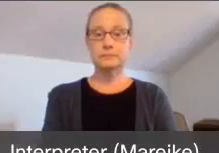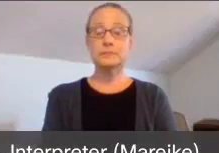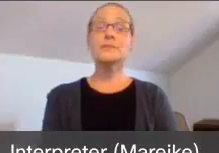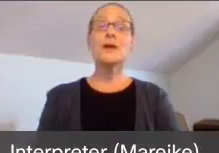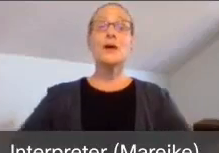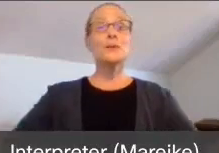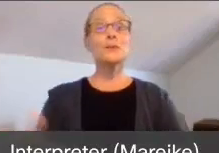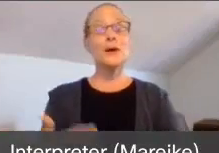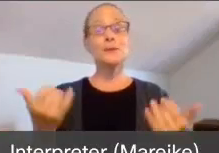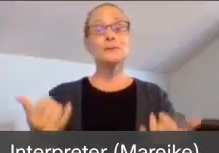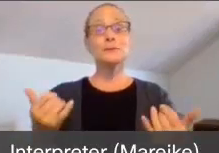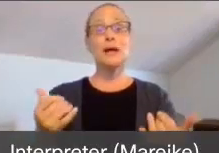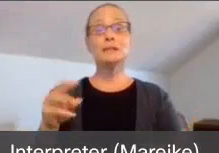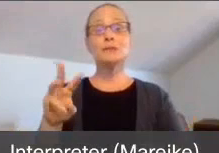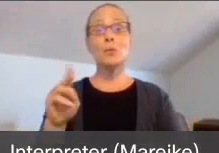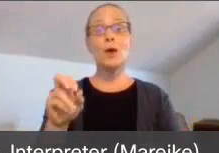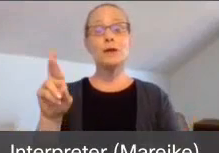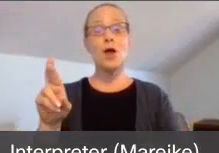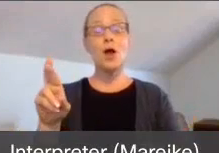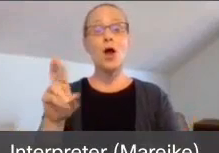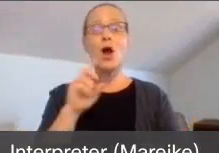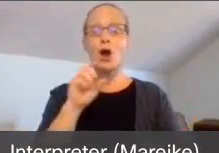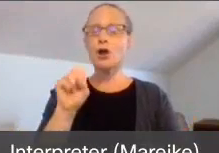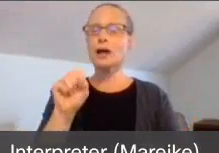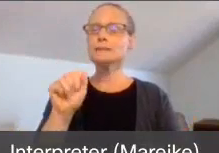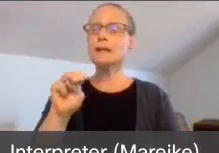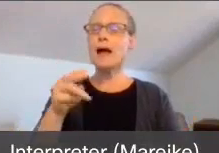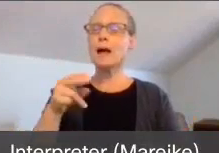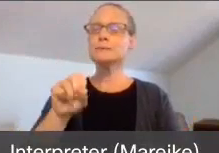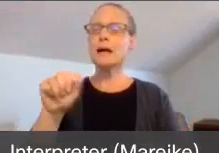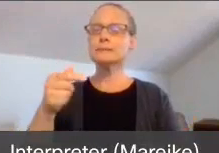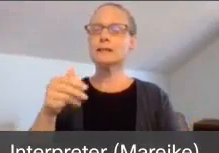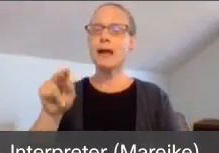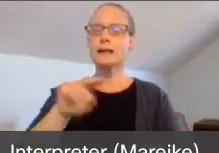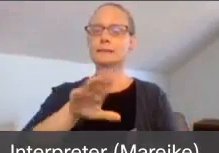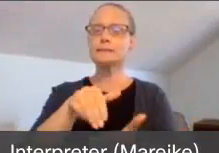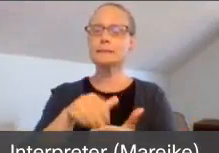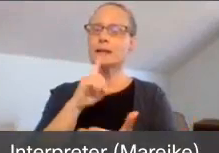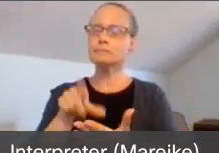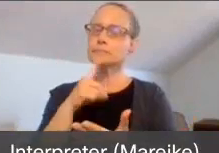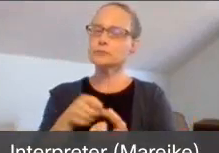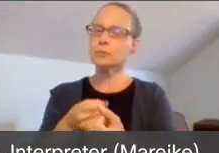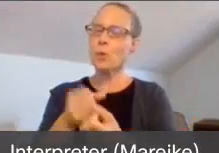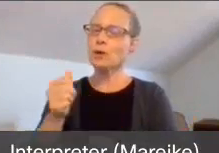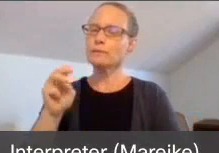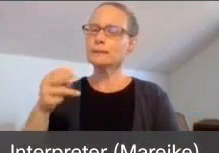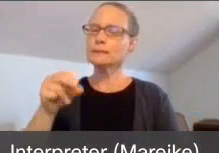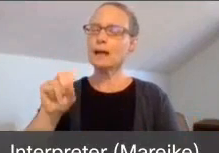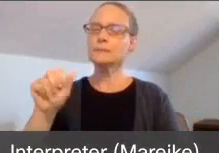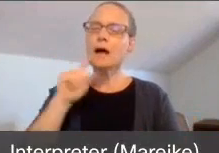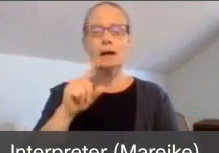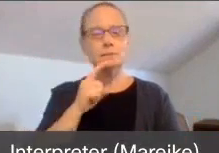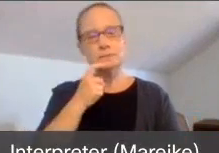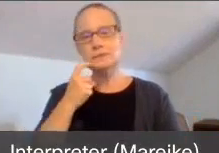Welcome to today's webinar presented by SAMHSA's Gain Center with the support of SAMHSA, which is the Substance Abuse and Mental